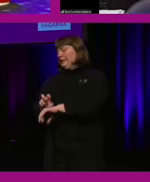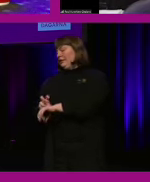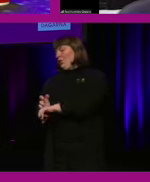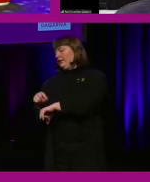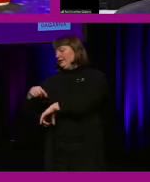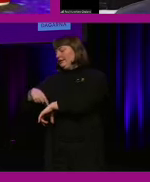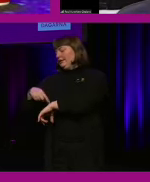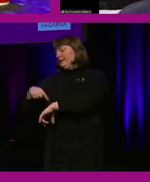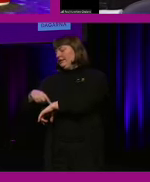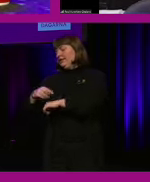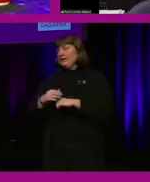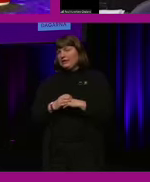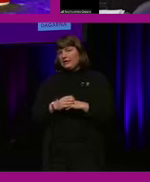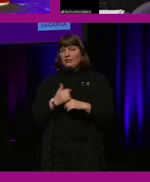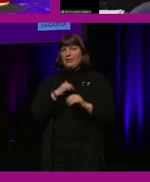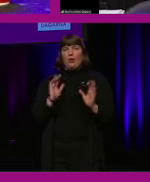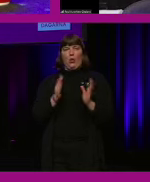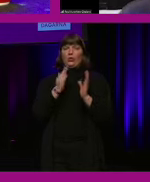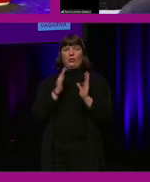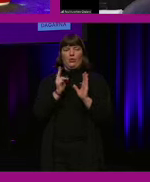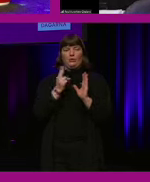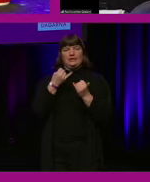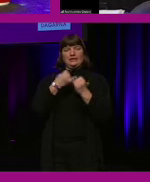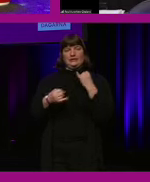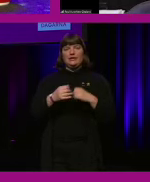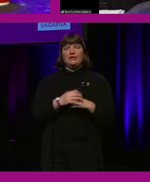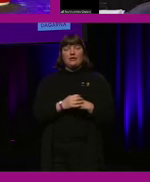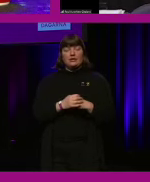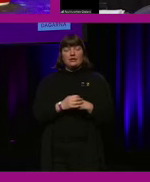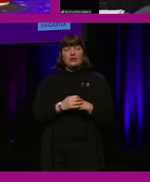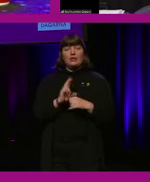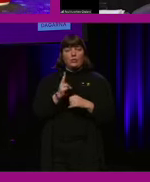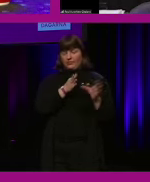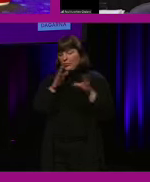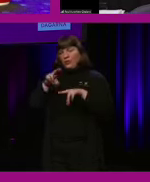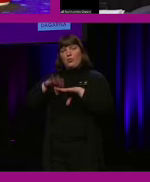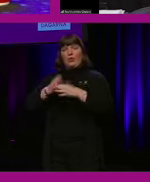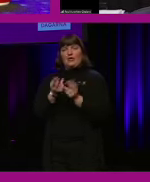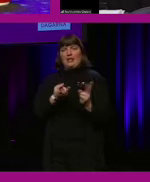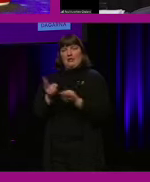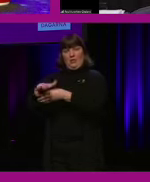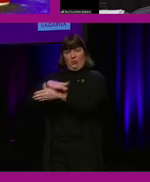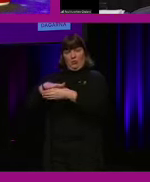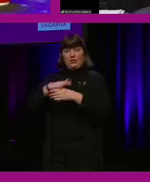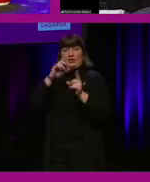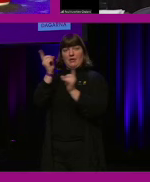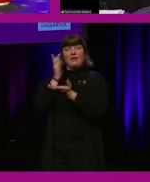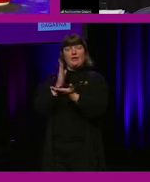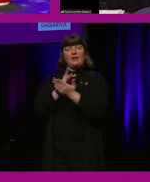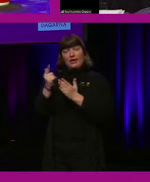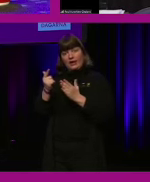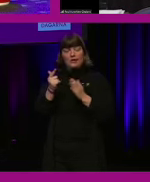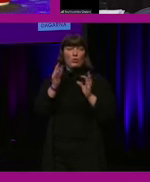I'll just close briefly with these remarks and turning to democracy. Look, human rights are designed